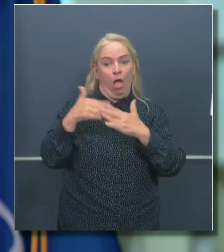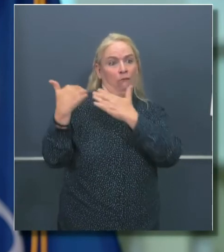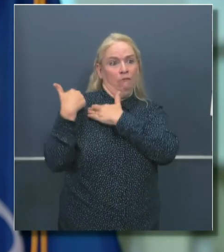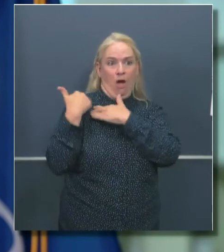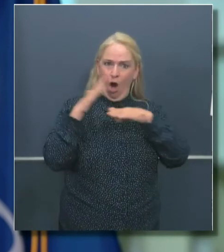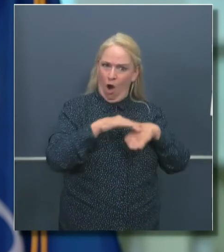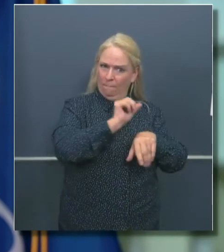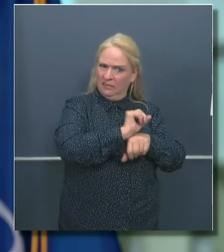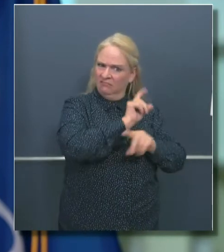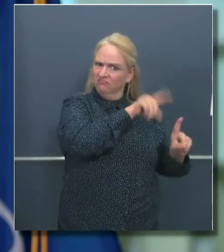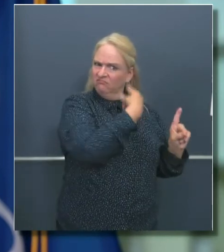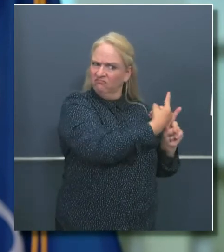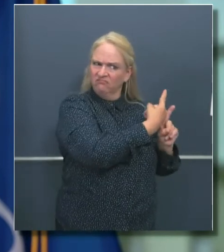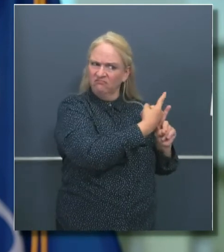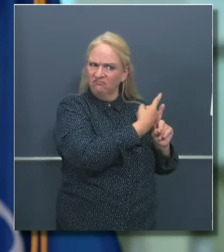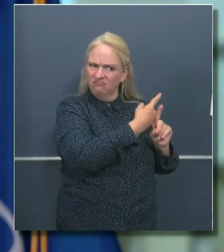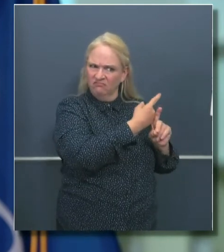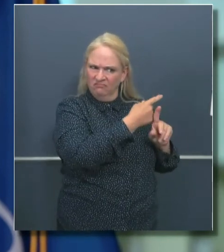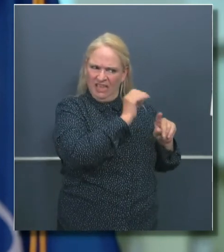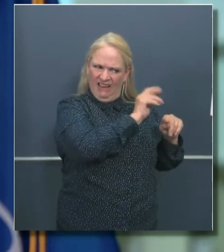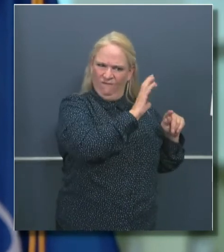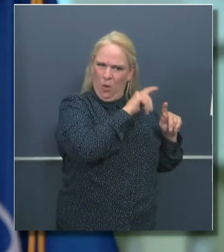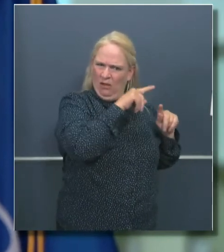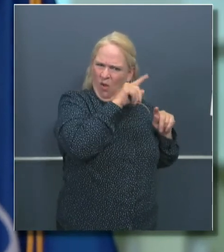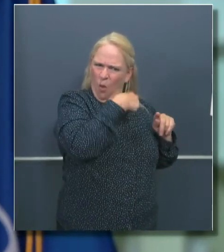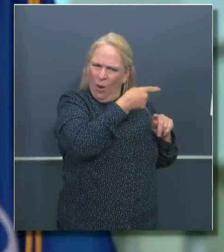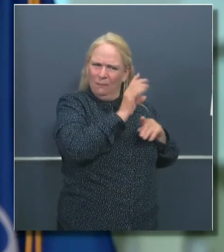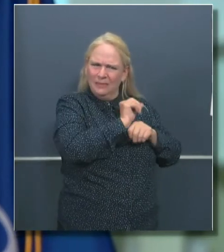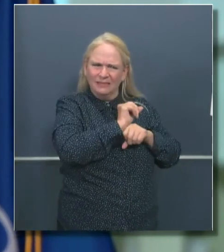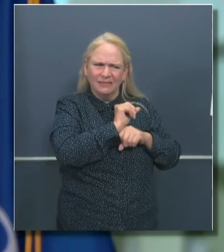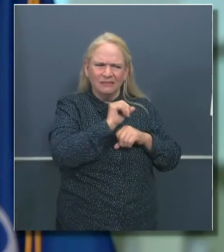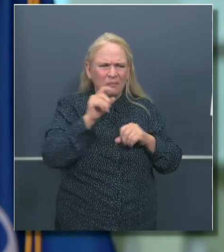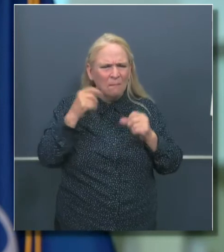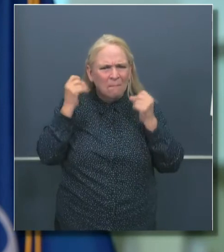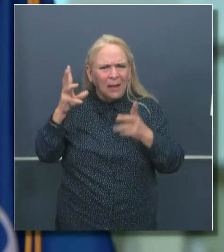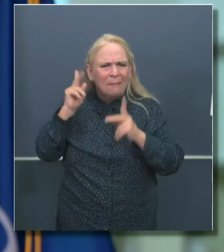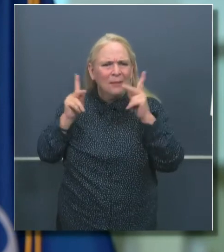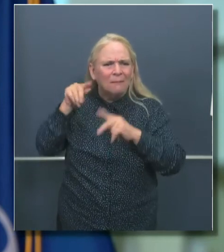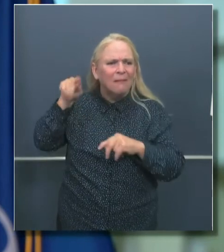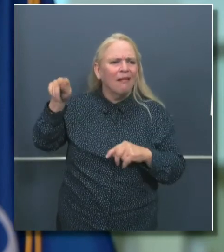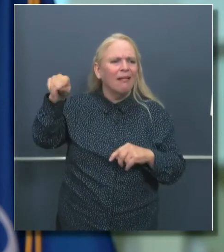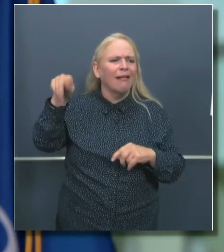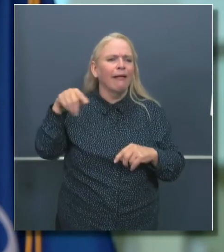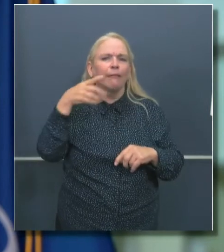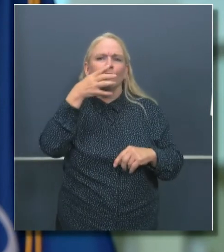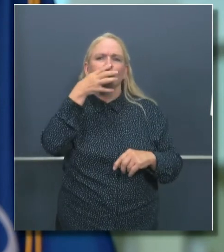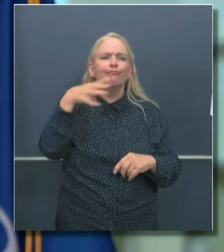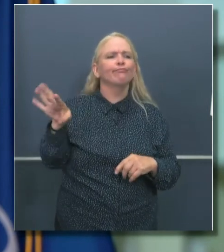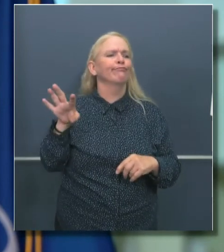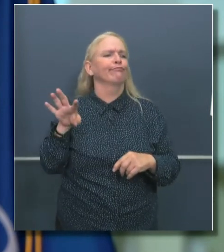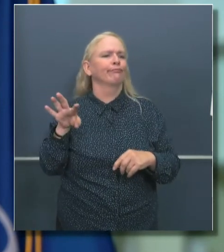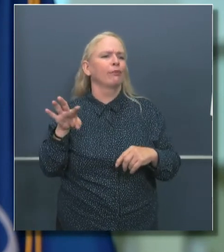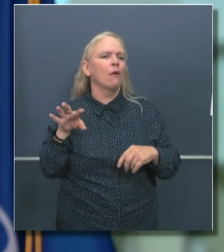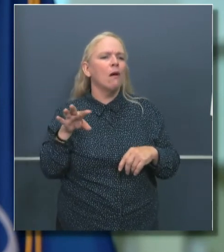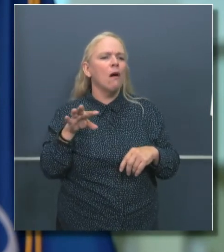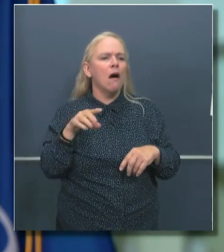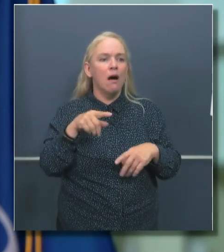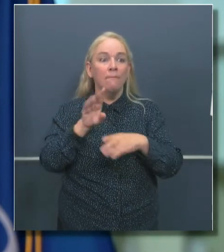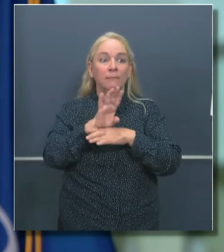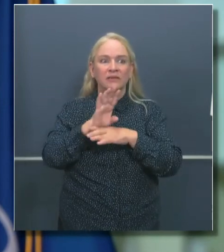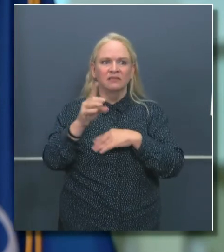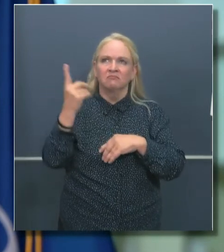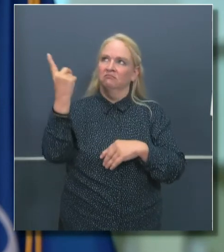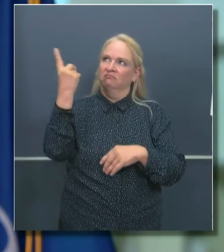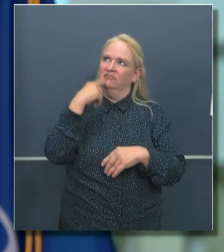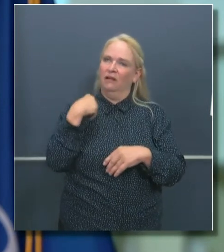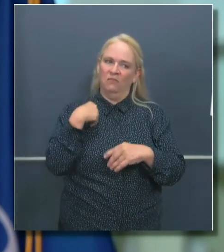have been many instances of people ignoring the orders of the businesses in wearing face masks or physical